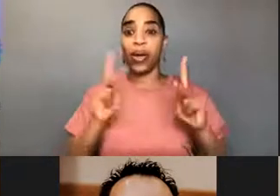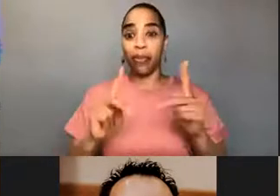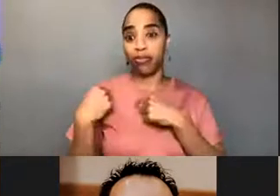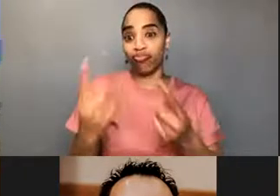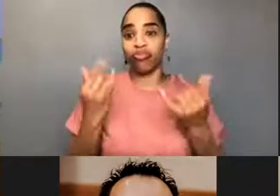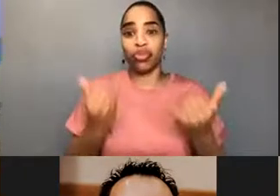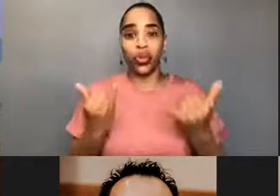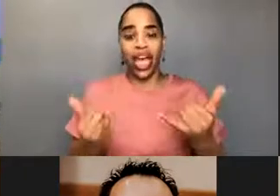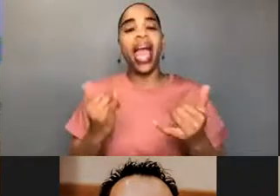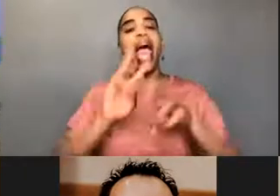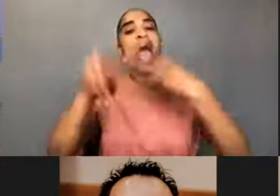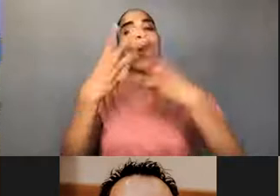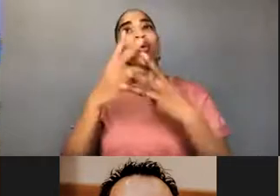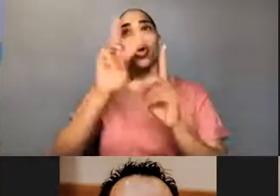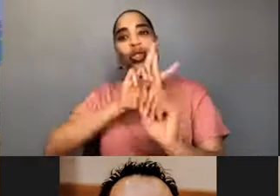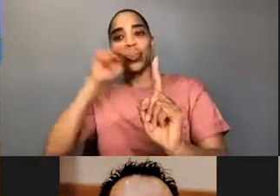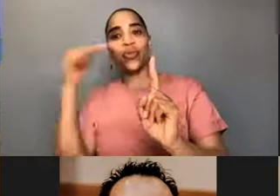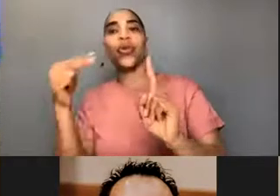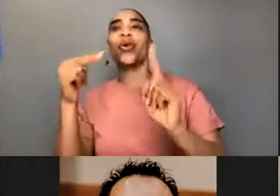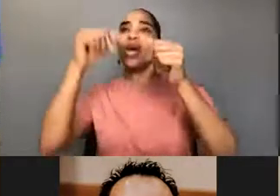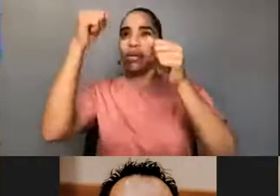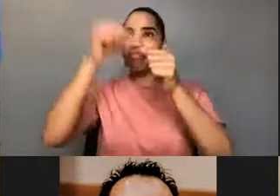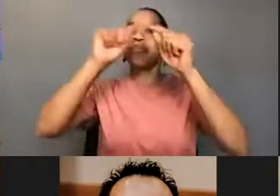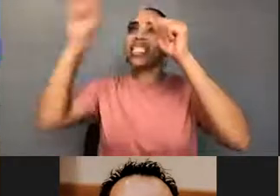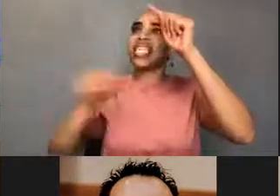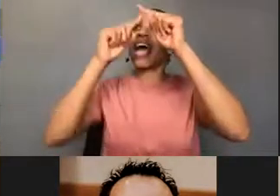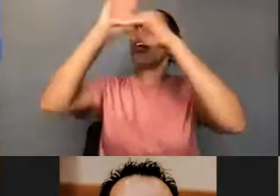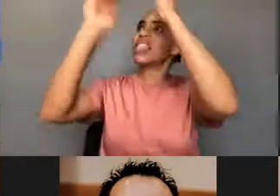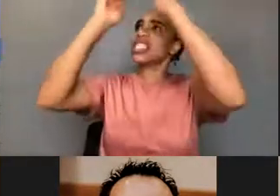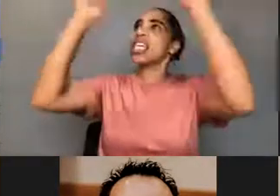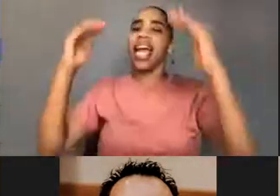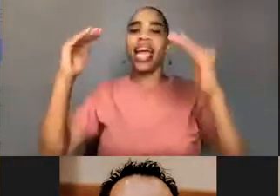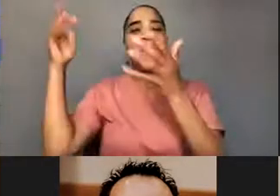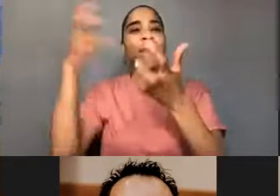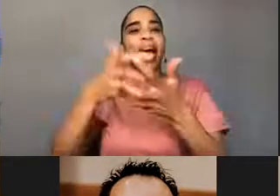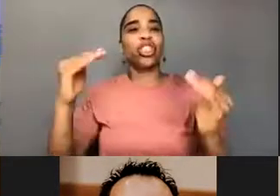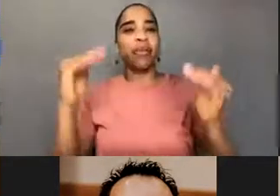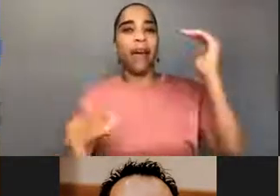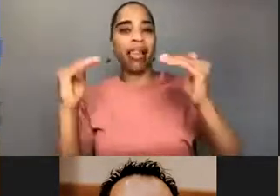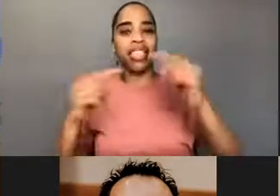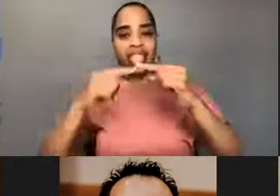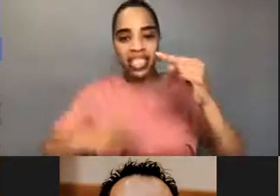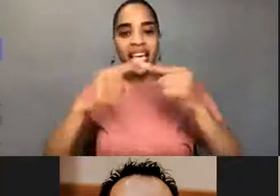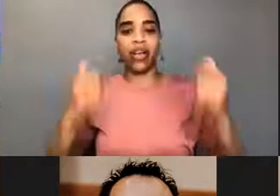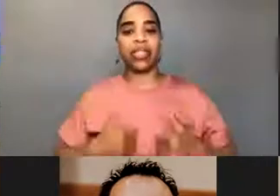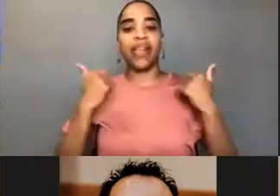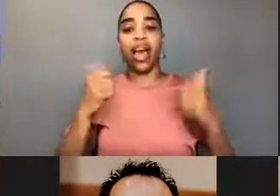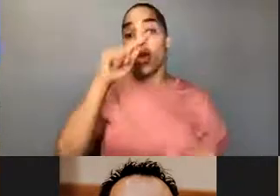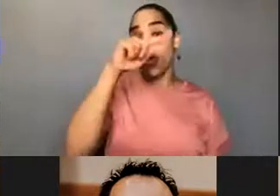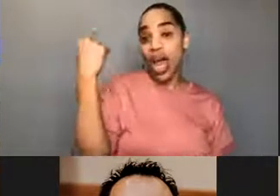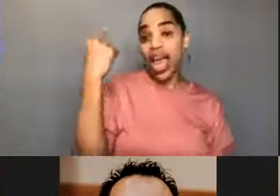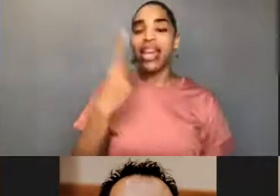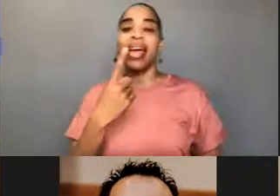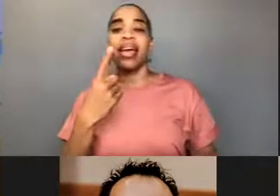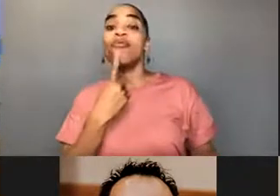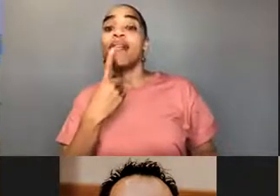of a worldview founded in the harmony of the cycles of the sky and the balancing forces of life. For the Kumeyaay, the red and black represent the balance of those